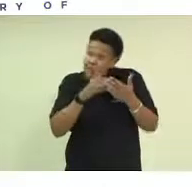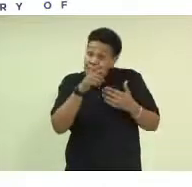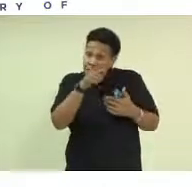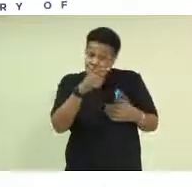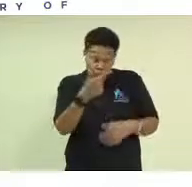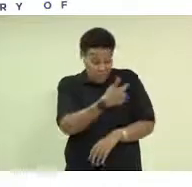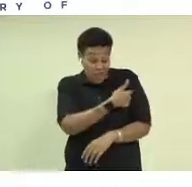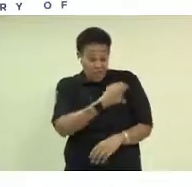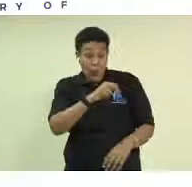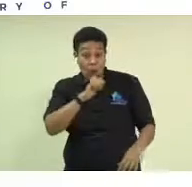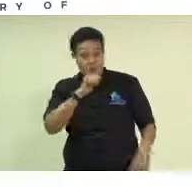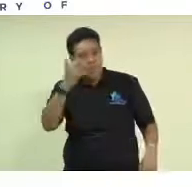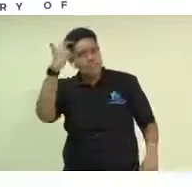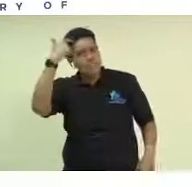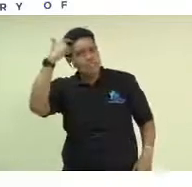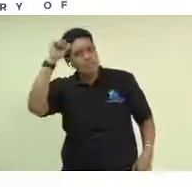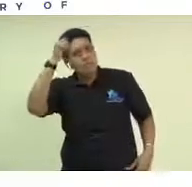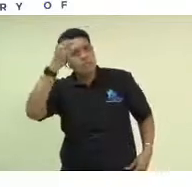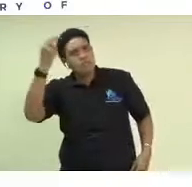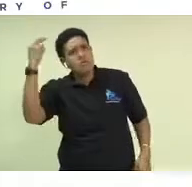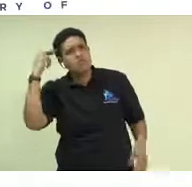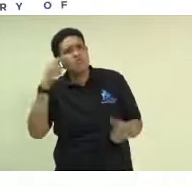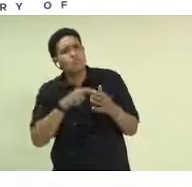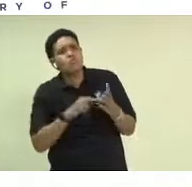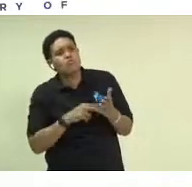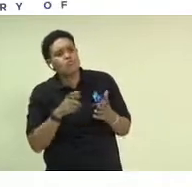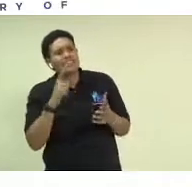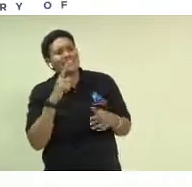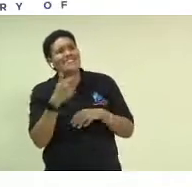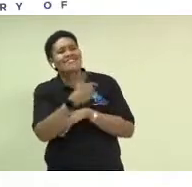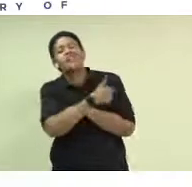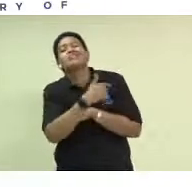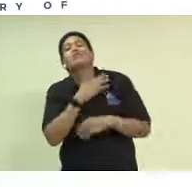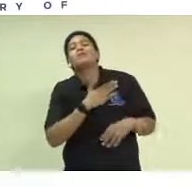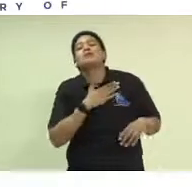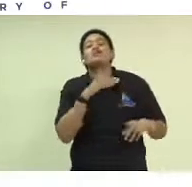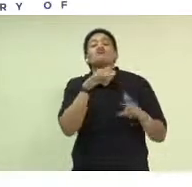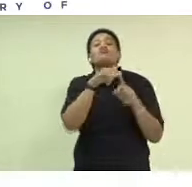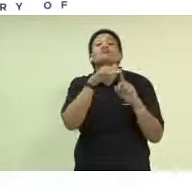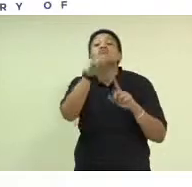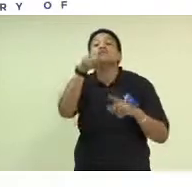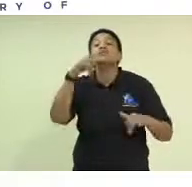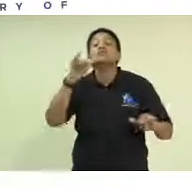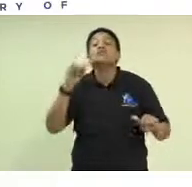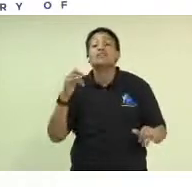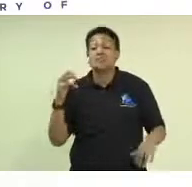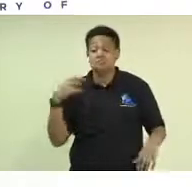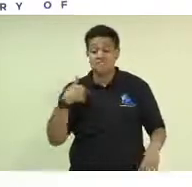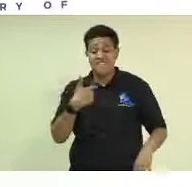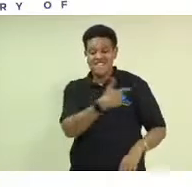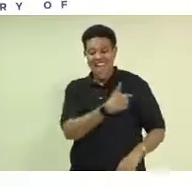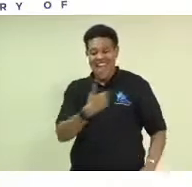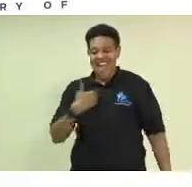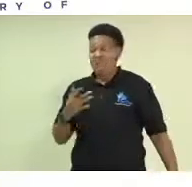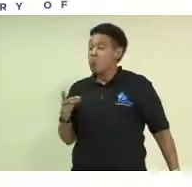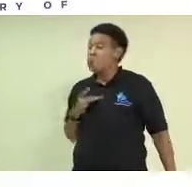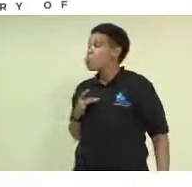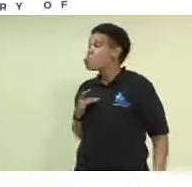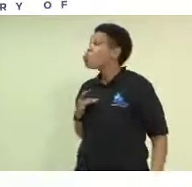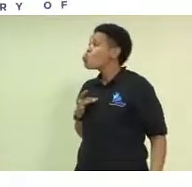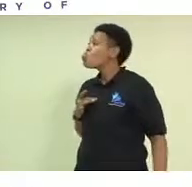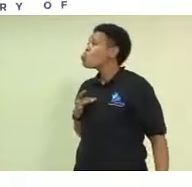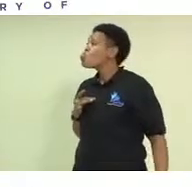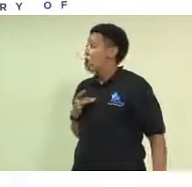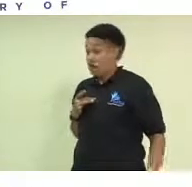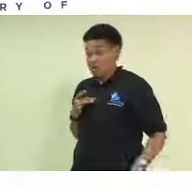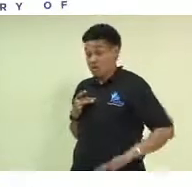you're vaccinated or not. For the vaccinated, please remember you can still carry the virus, pick up the virus, and be affected by